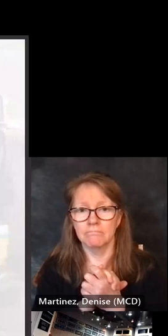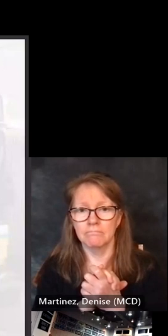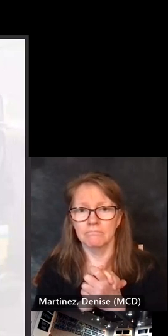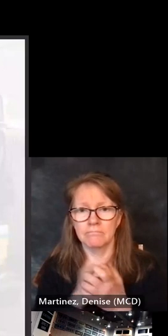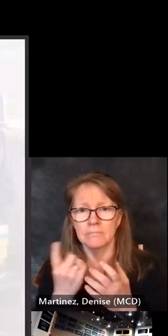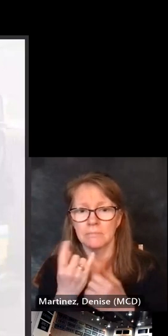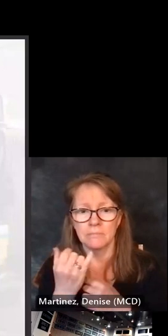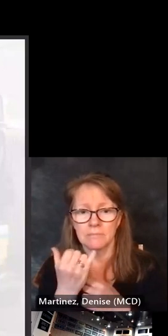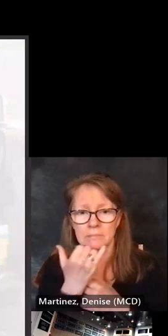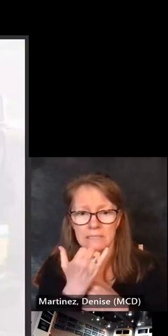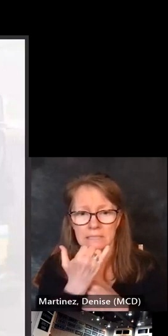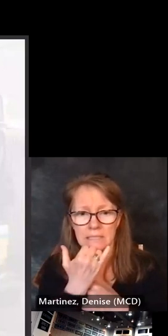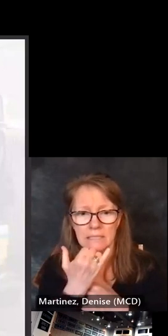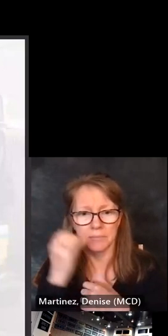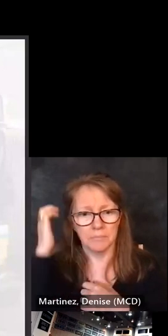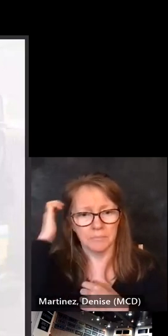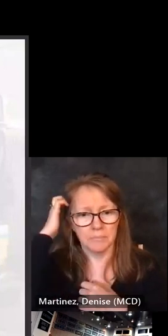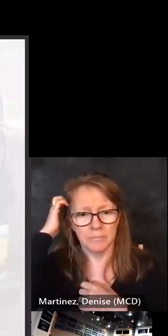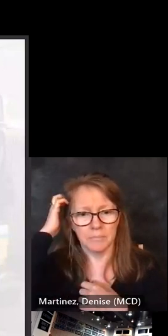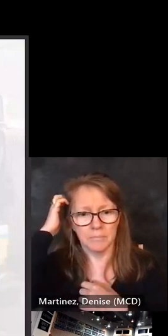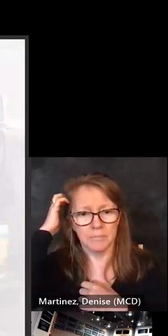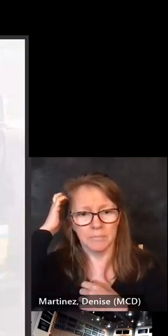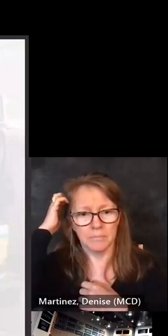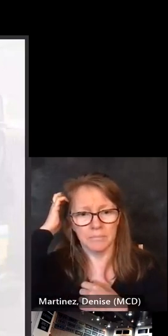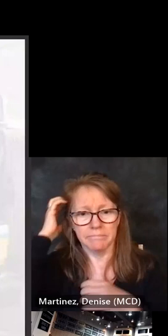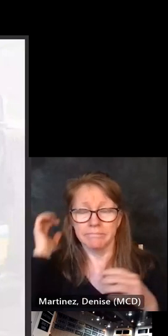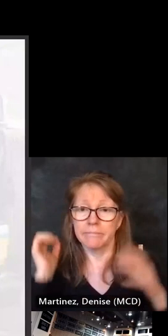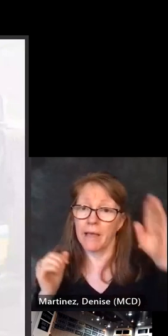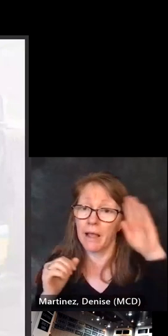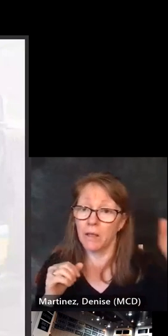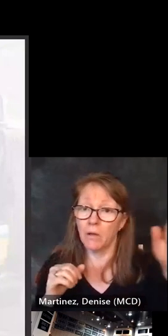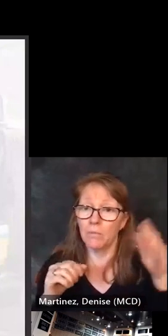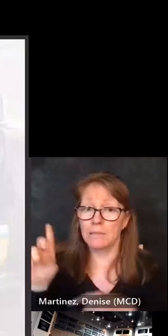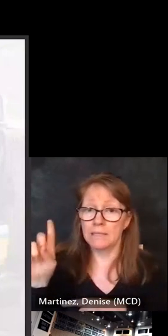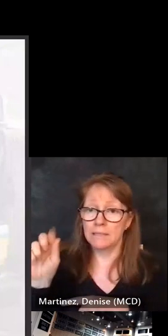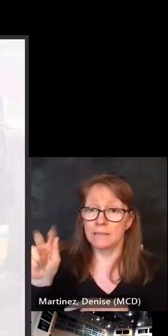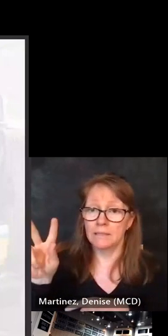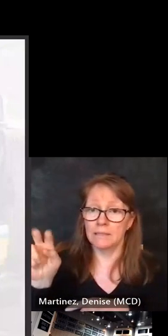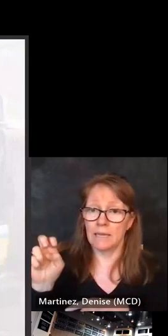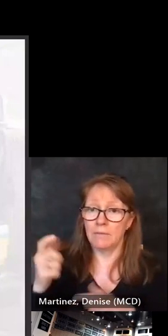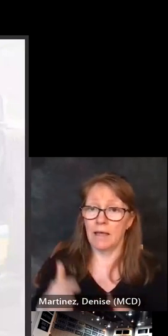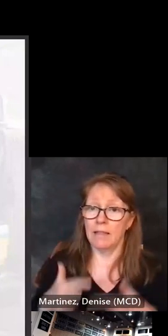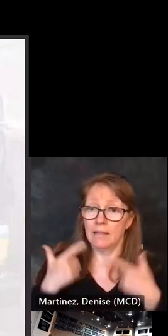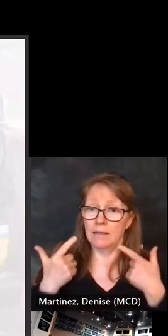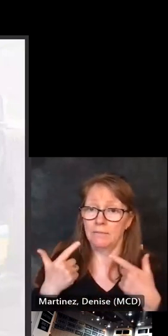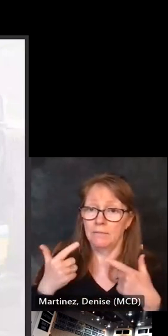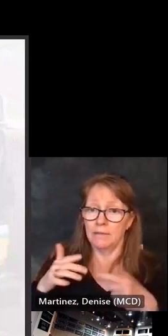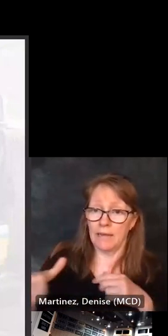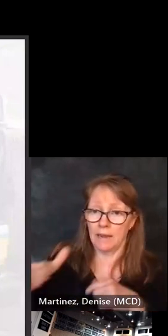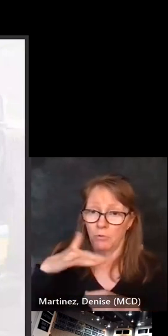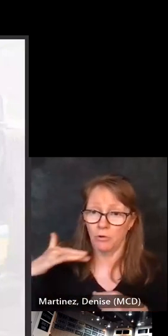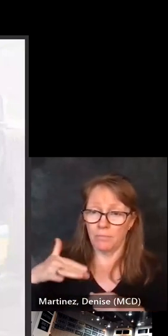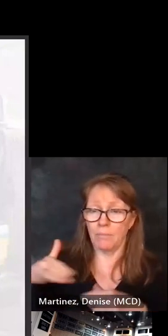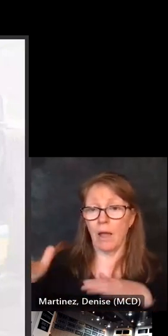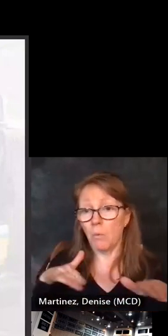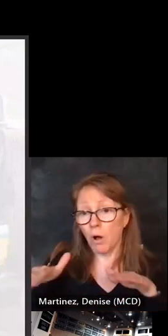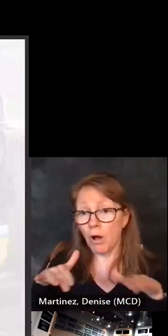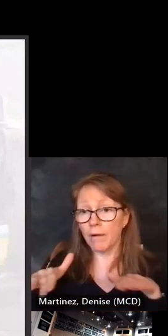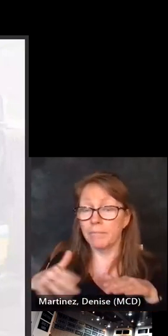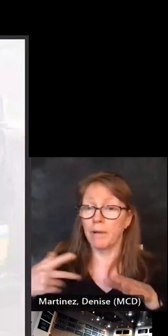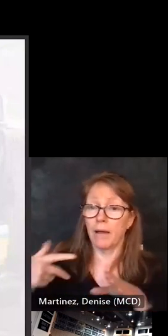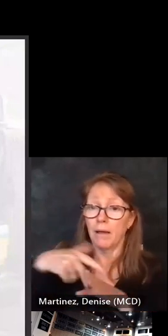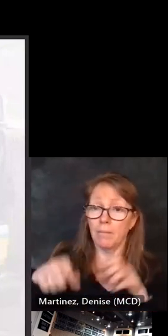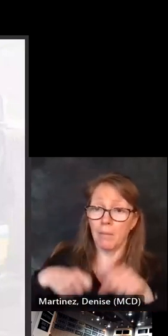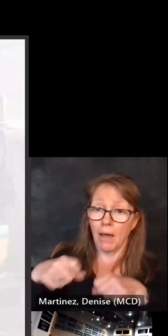Okay. Hello, my name is Dave and I live in the neighborhood. I ride bicycles, I walk, I